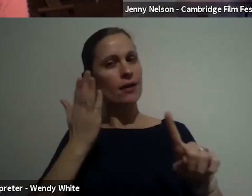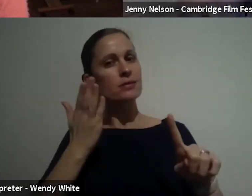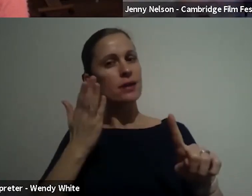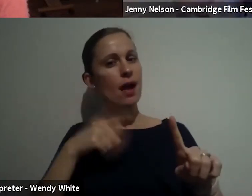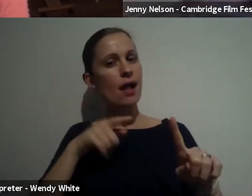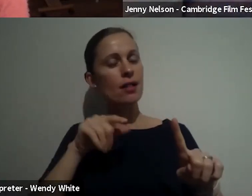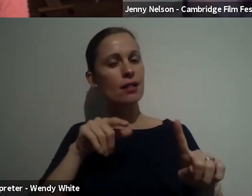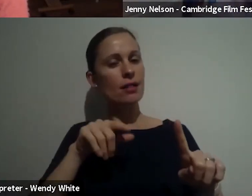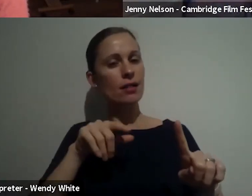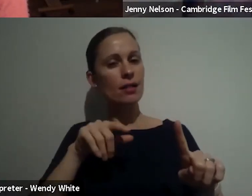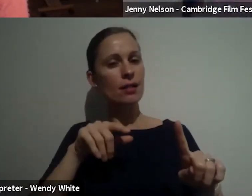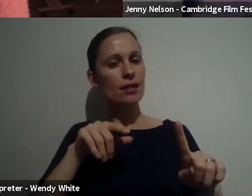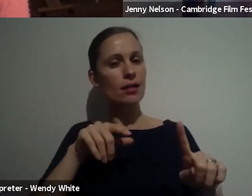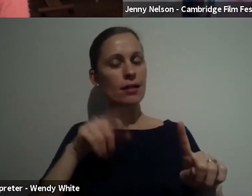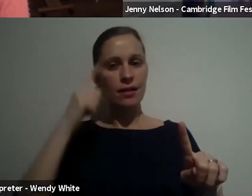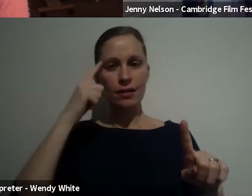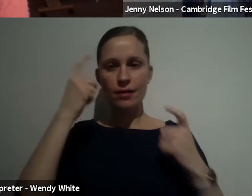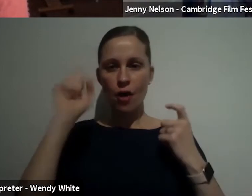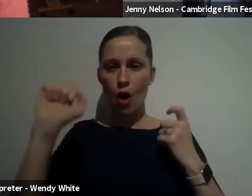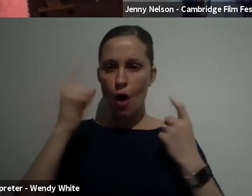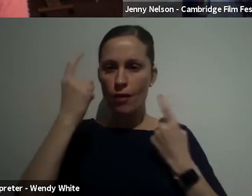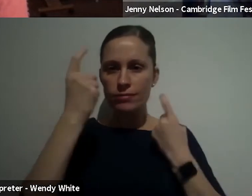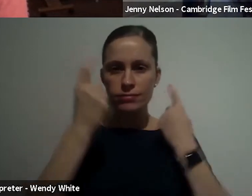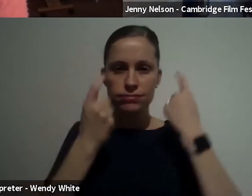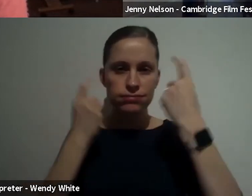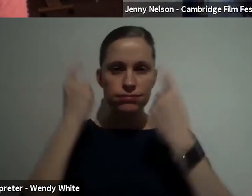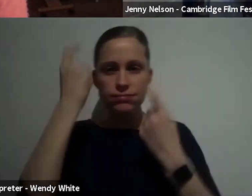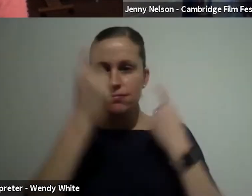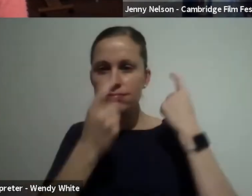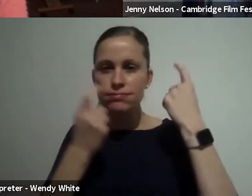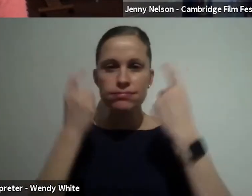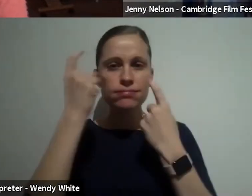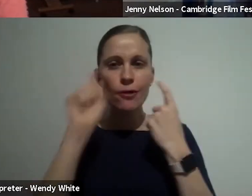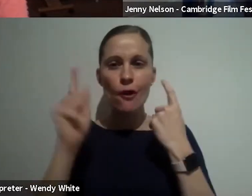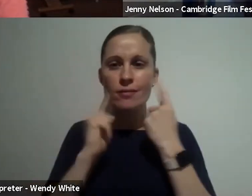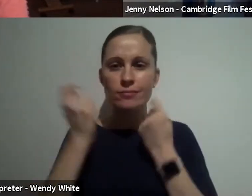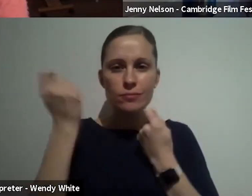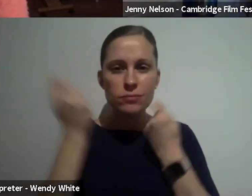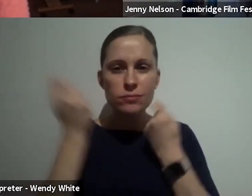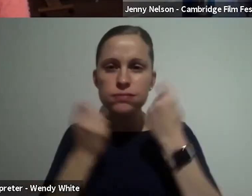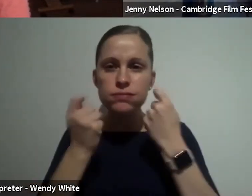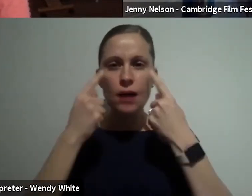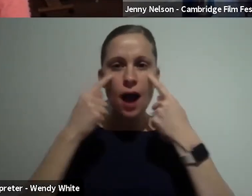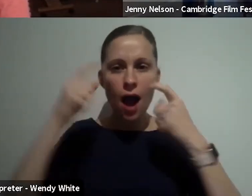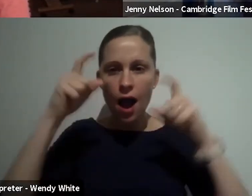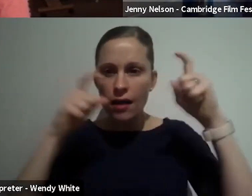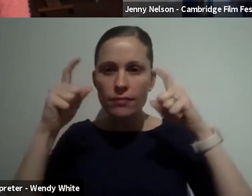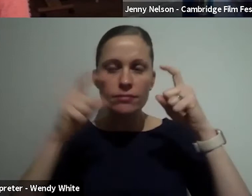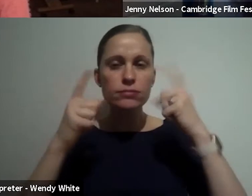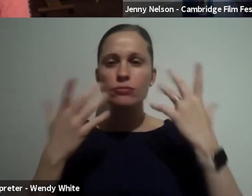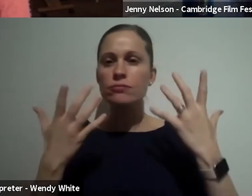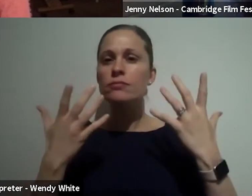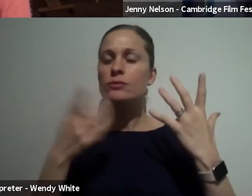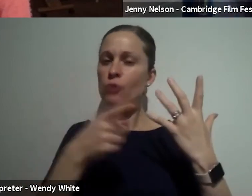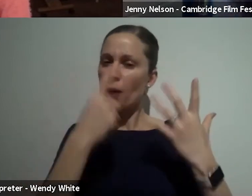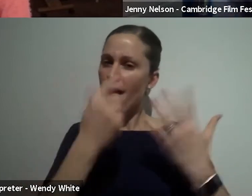internal questioning going on. She manages to communicate so much with her eyes. Can you talk us